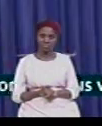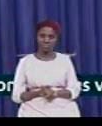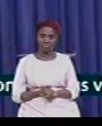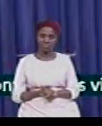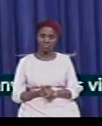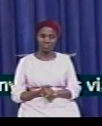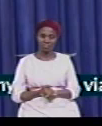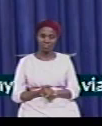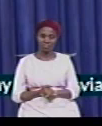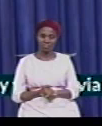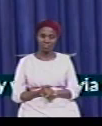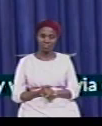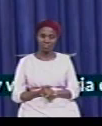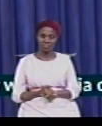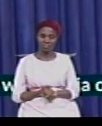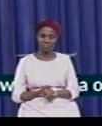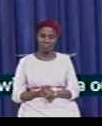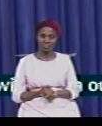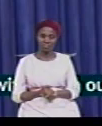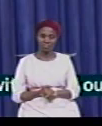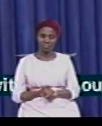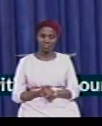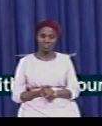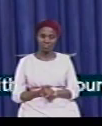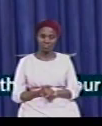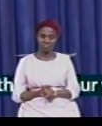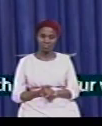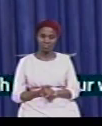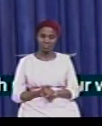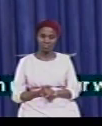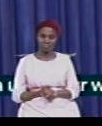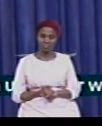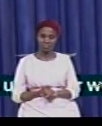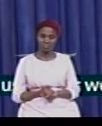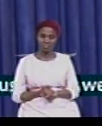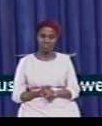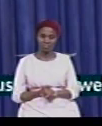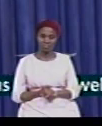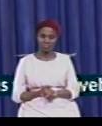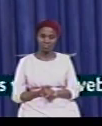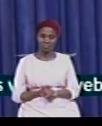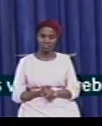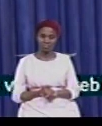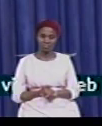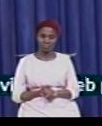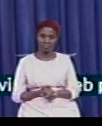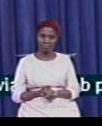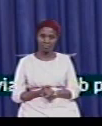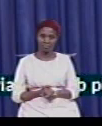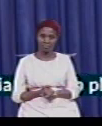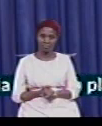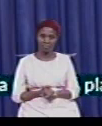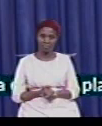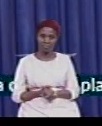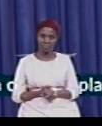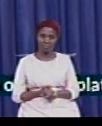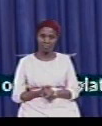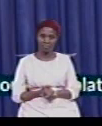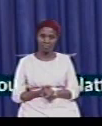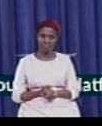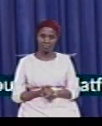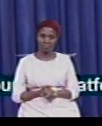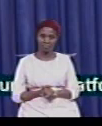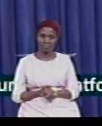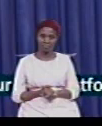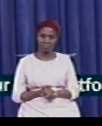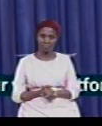ye biom be pem nde eduro we na ya me ja na me de atoso na ya me agan kakra fiti Saturday ne be pem nde am ka se me